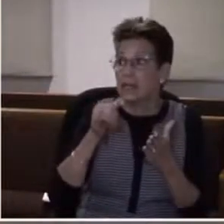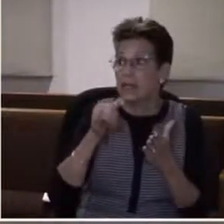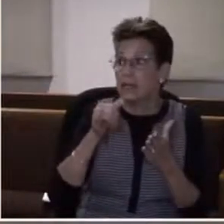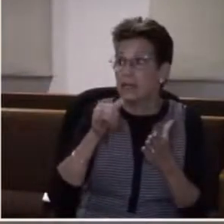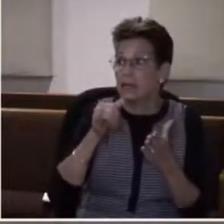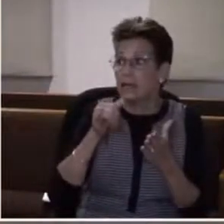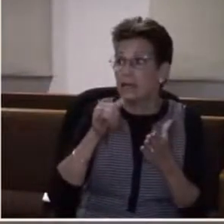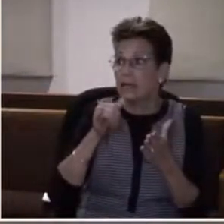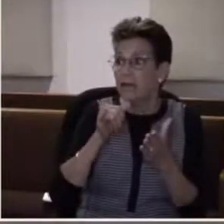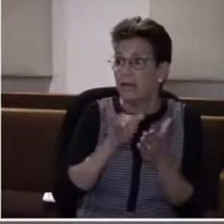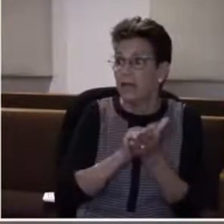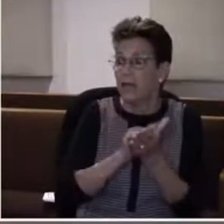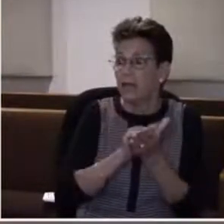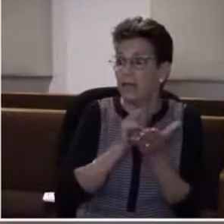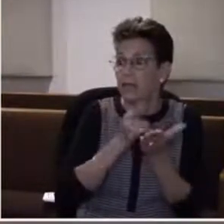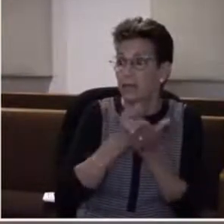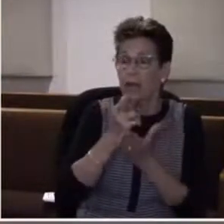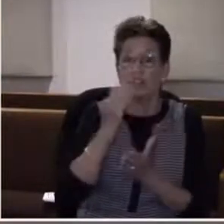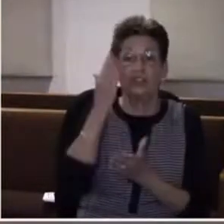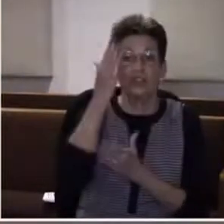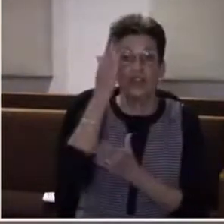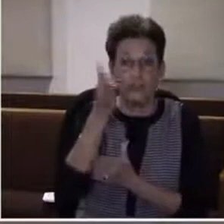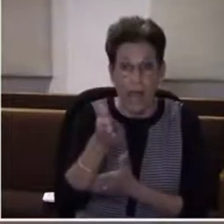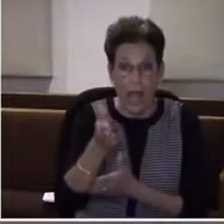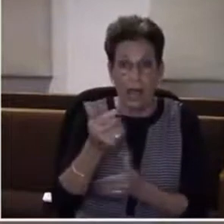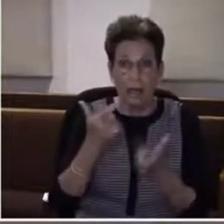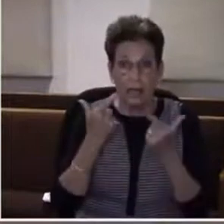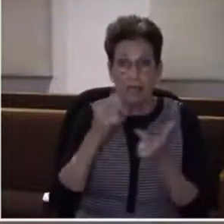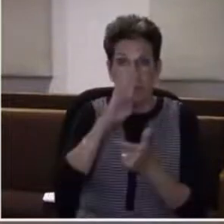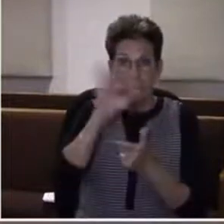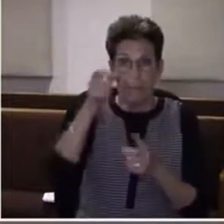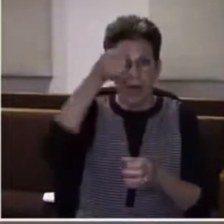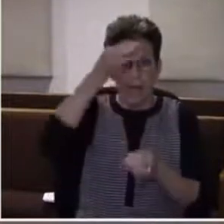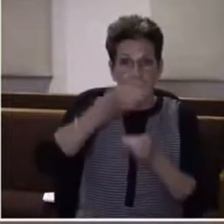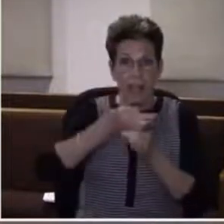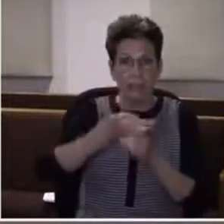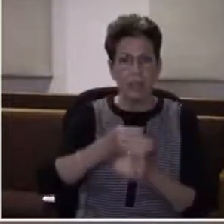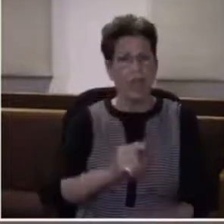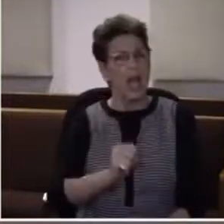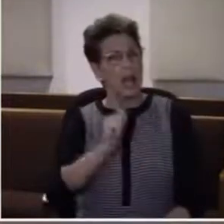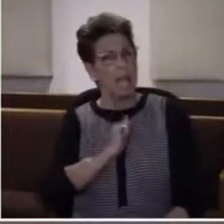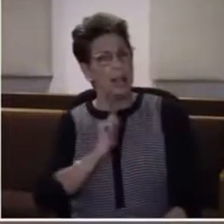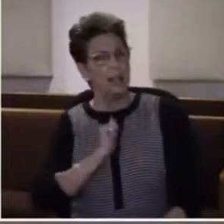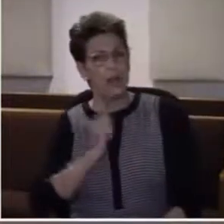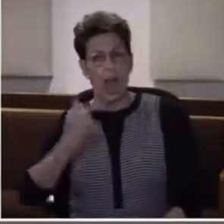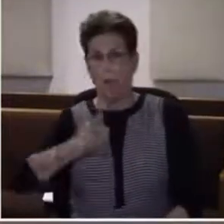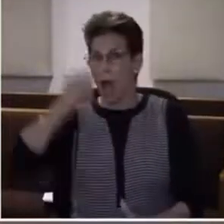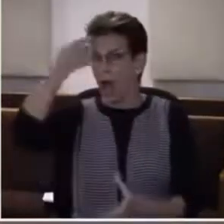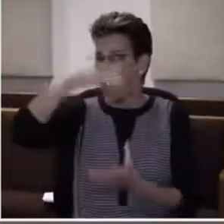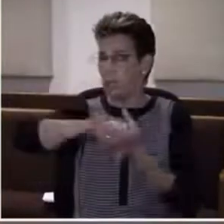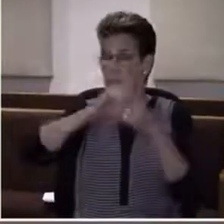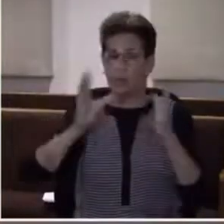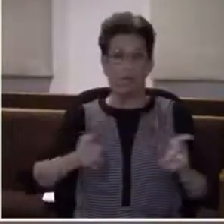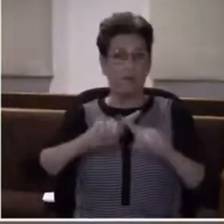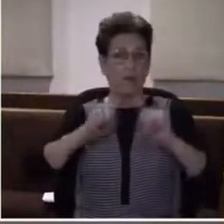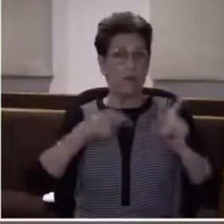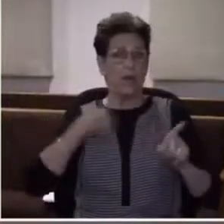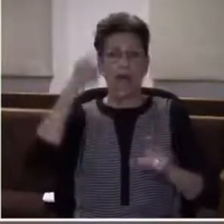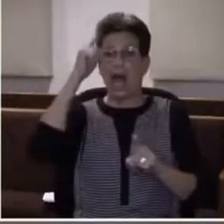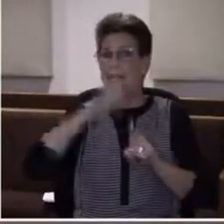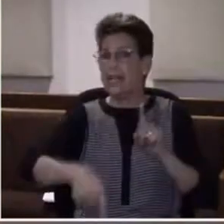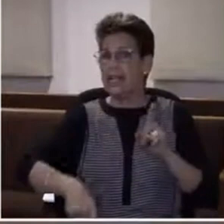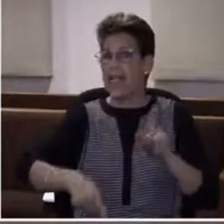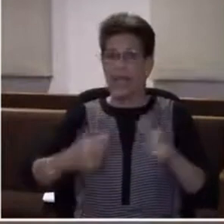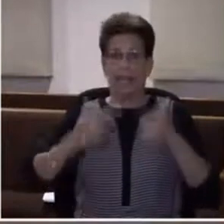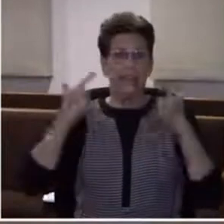shall live by faith. Pastor, I'm a believer. I just can't live by faith. Then you're probably not a